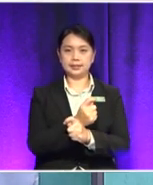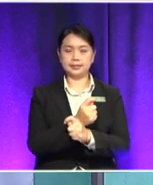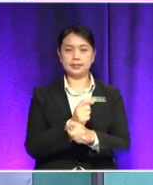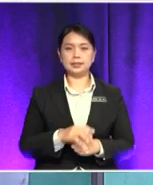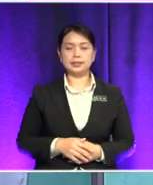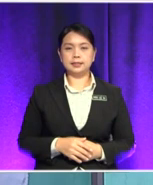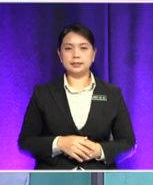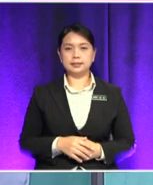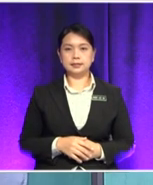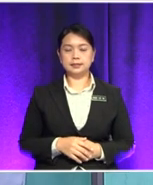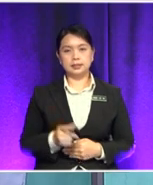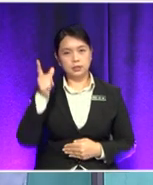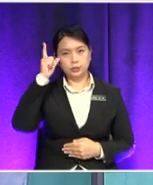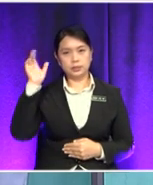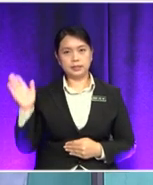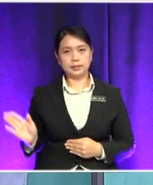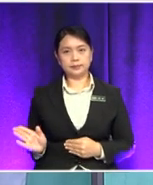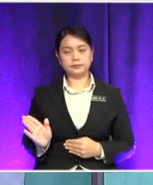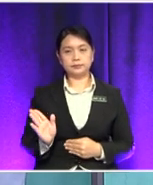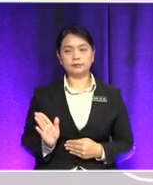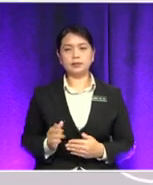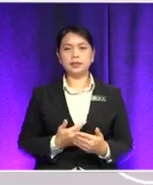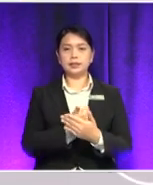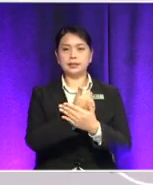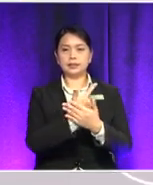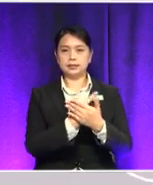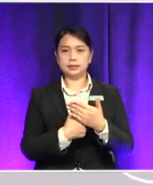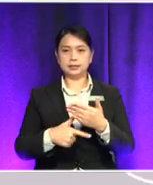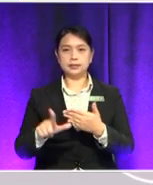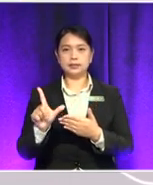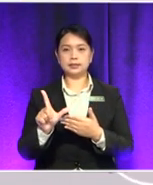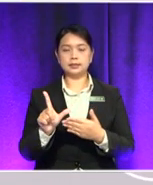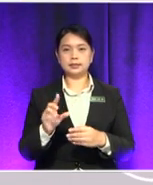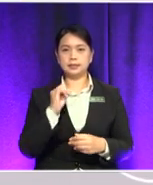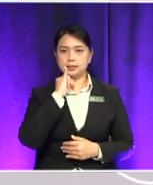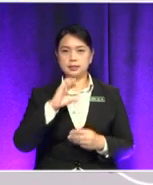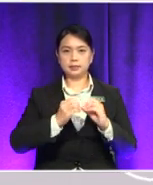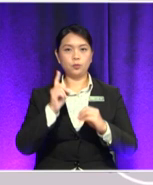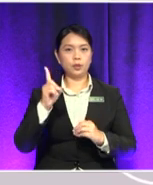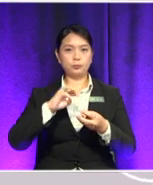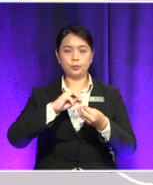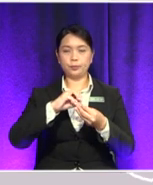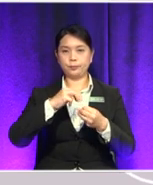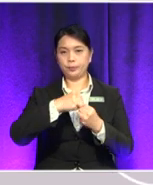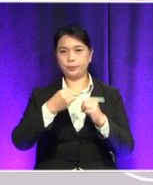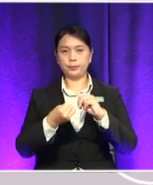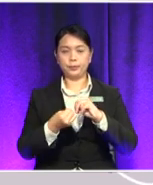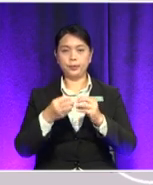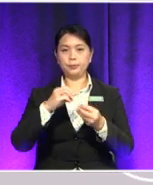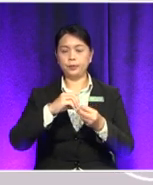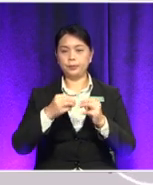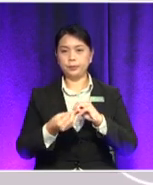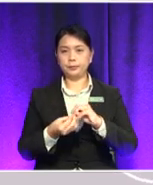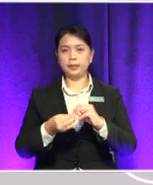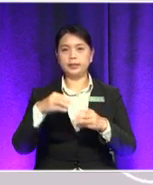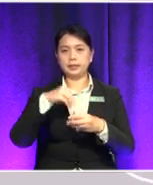Take a look here. Litter is the number one problem in our city. The streets are overflowing